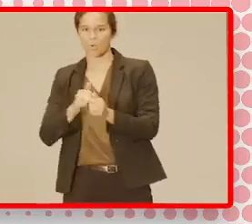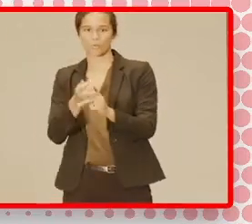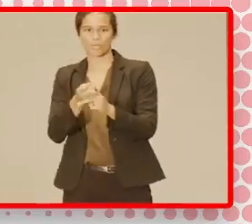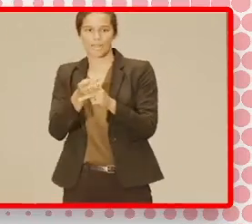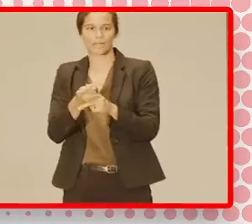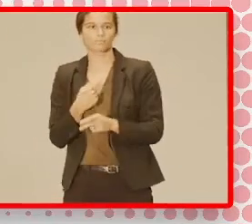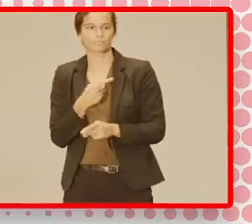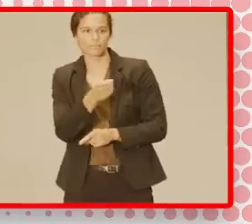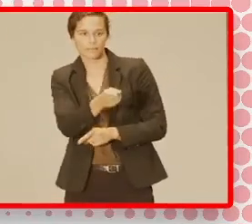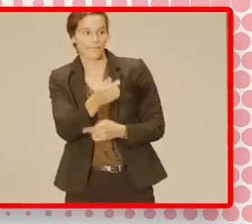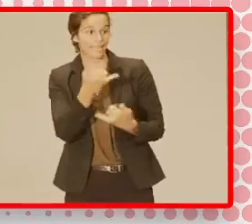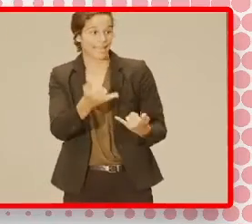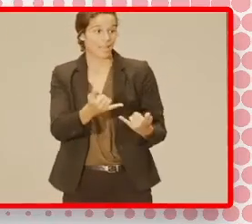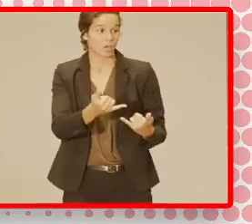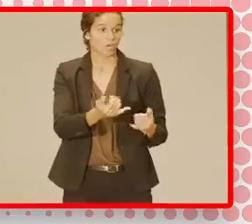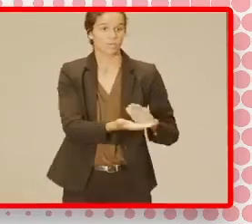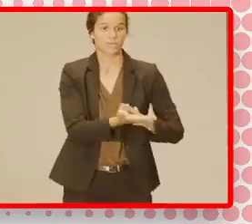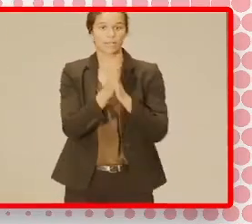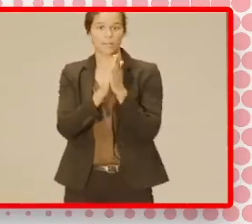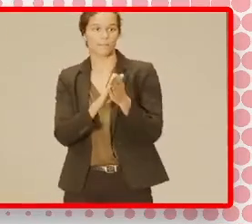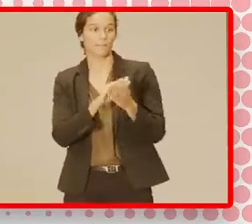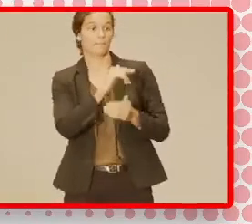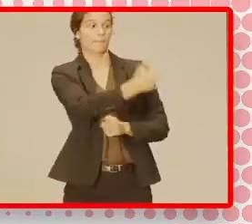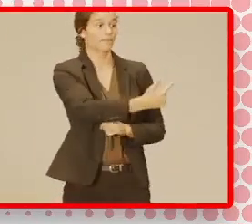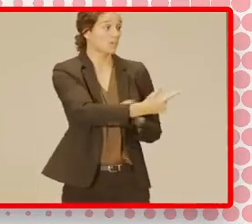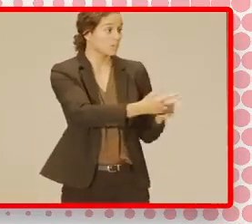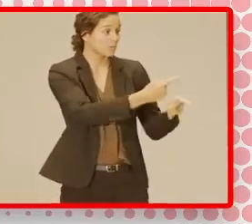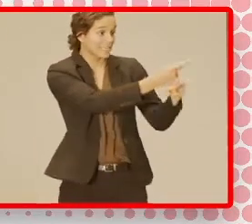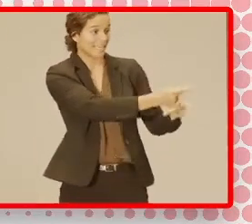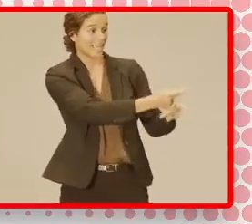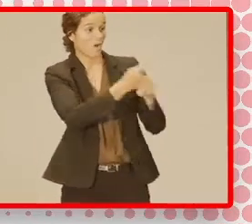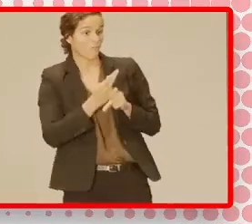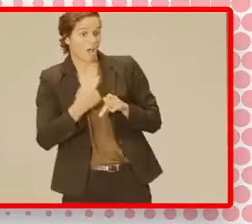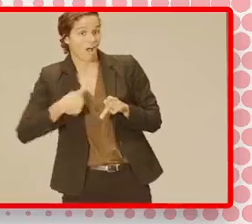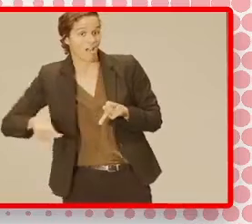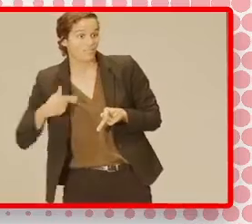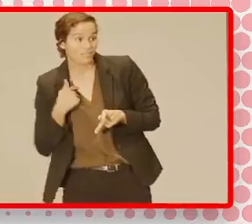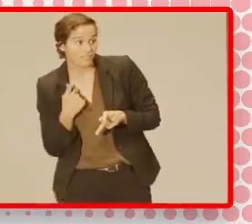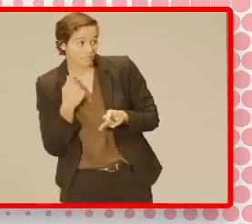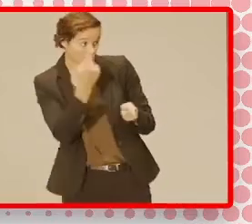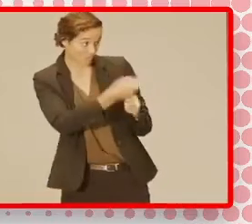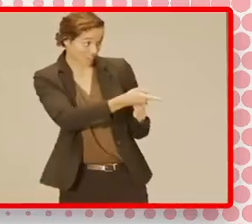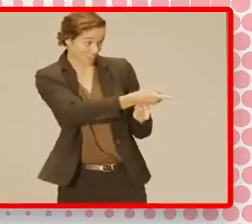care of us. That's right. Right, buddy? Yeah. You get out of here. Yeah.